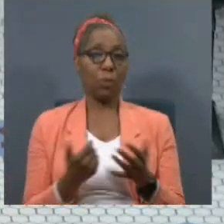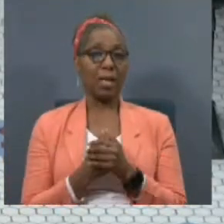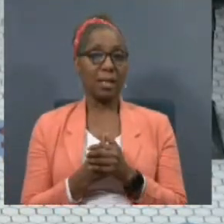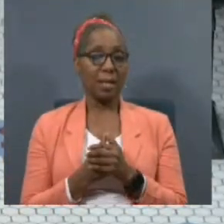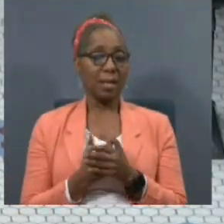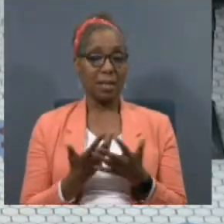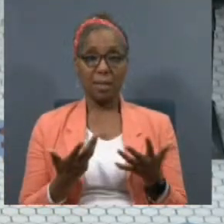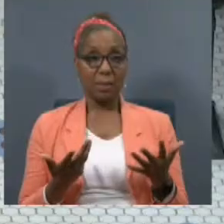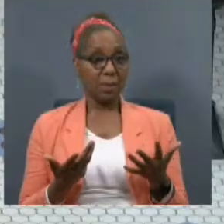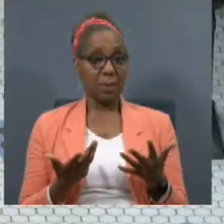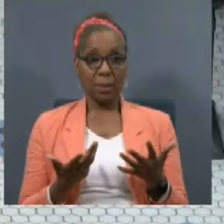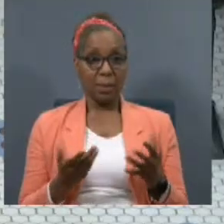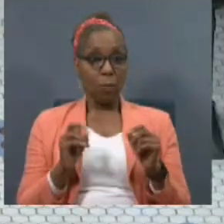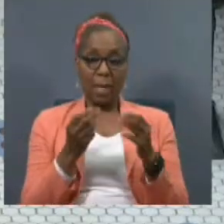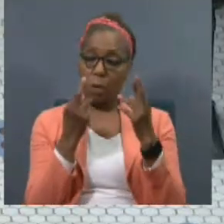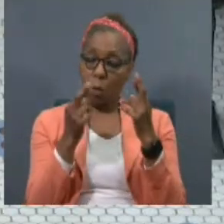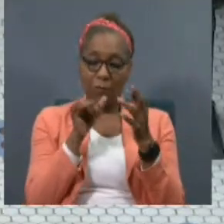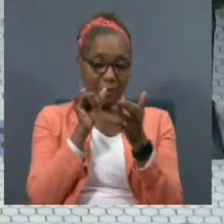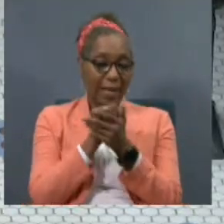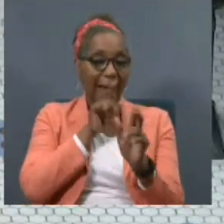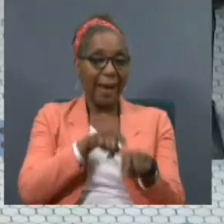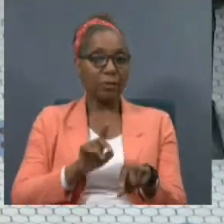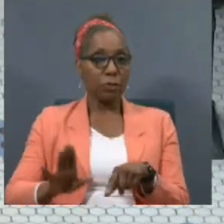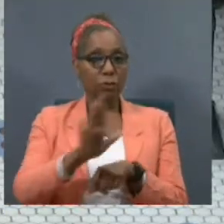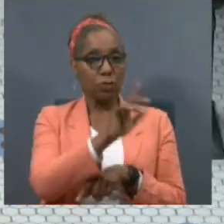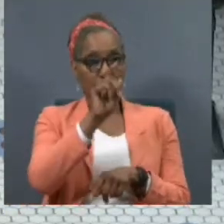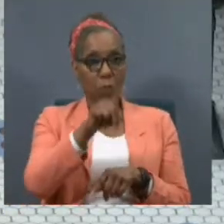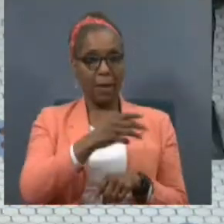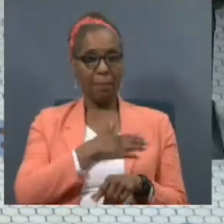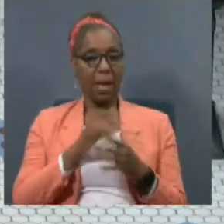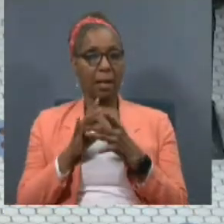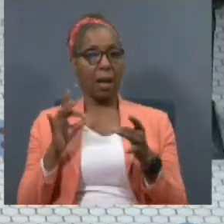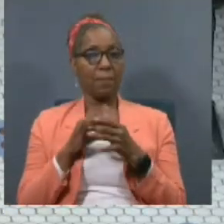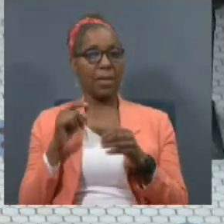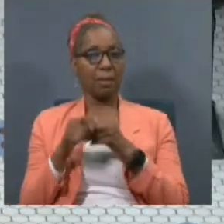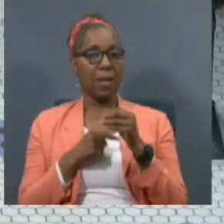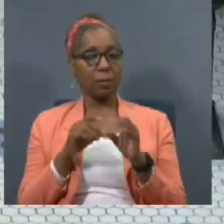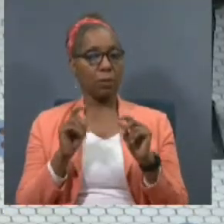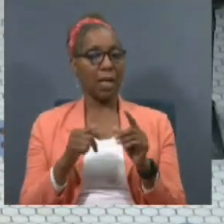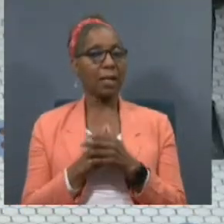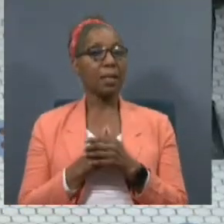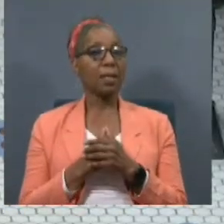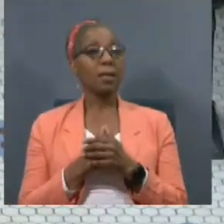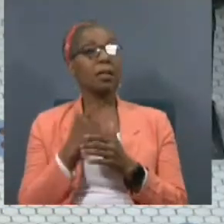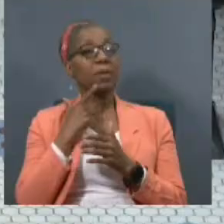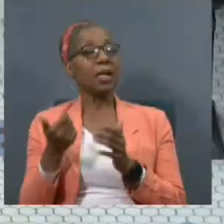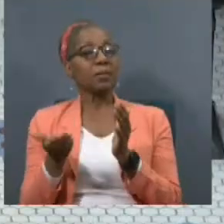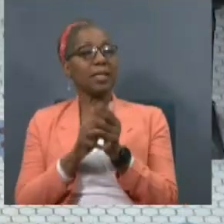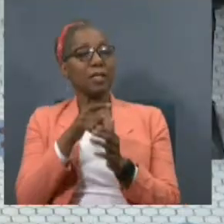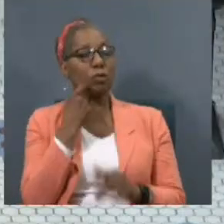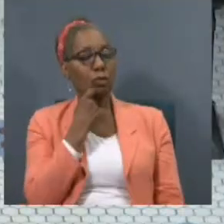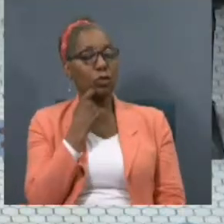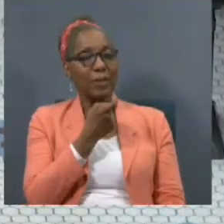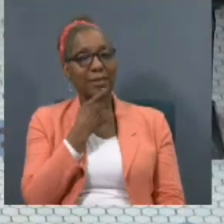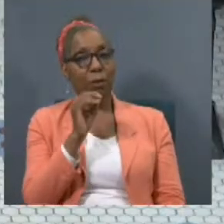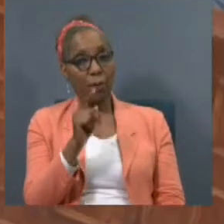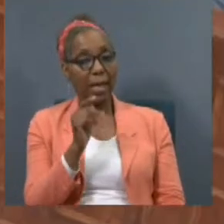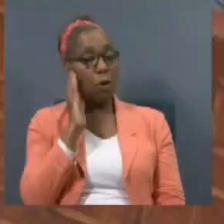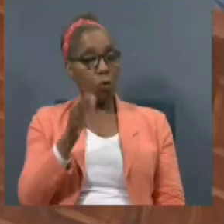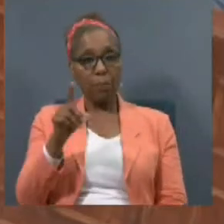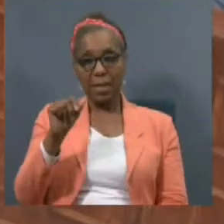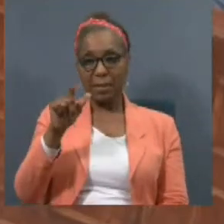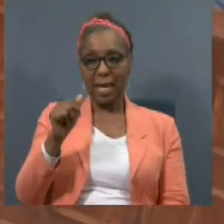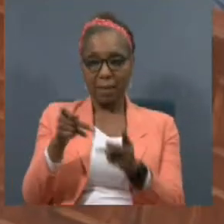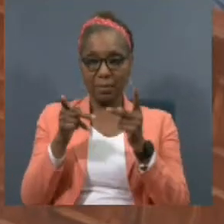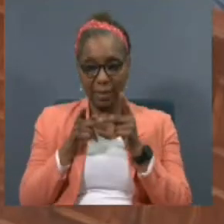that, hopefully that answers your question on my comment about, okay. Because again, he just said it's going to be a data center. You just